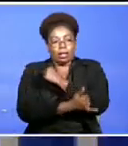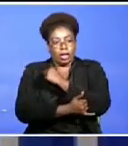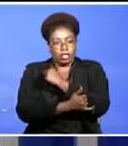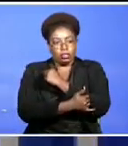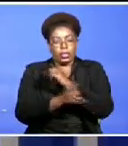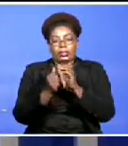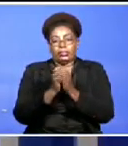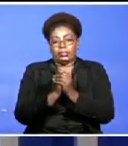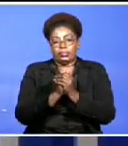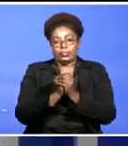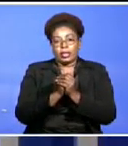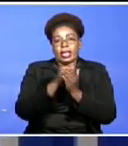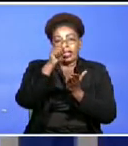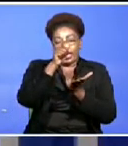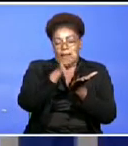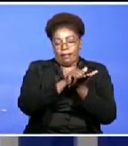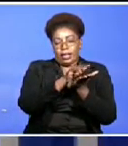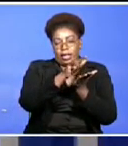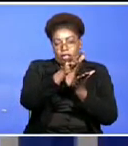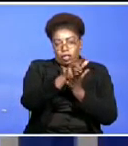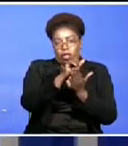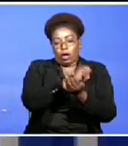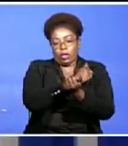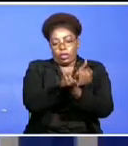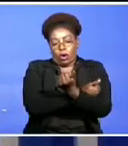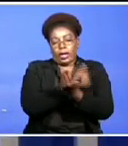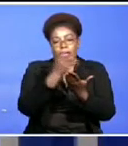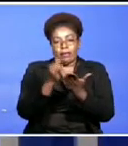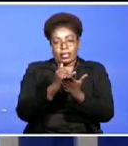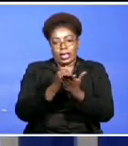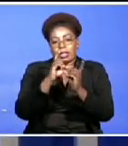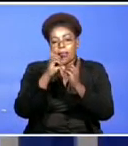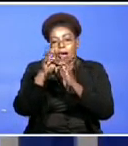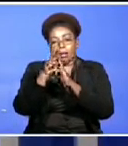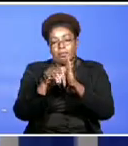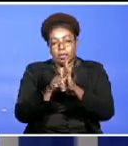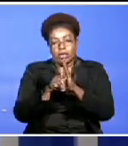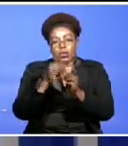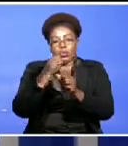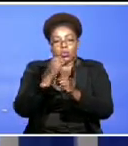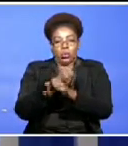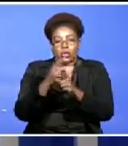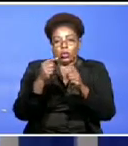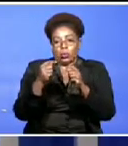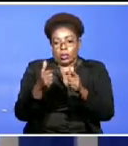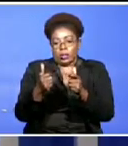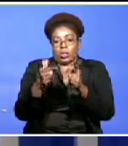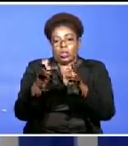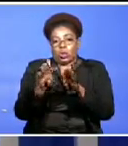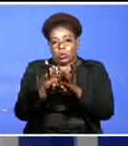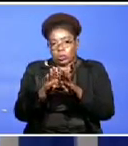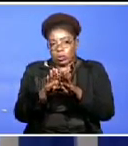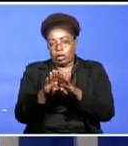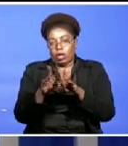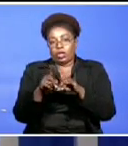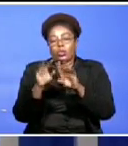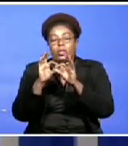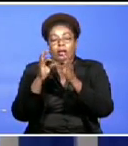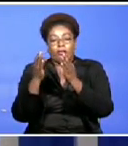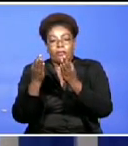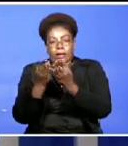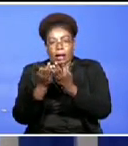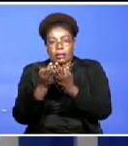The Civil Aviation Authority and the Air Accident Investigation Department are working closely to quickly bring some closure to the families of